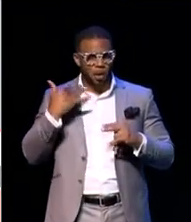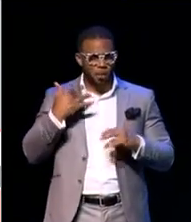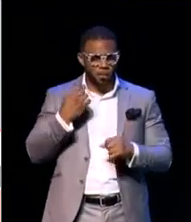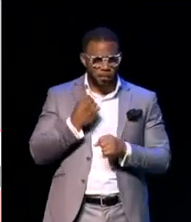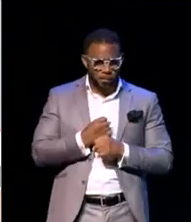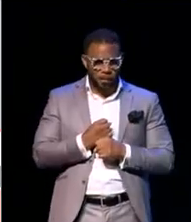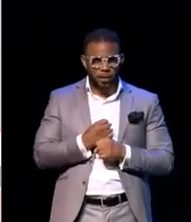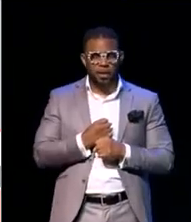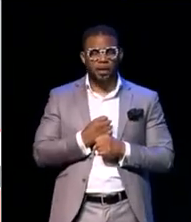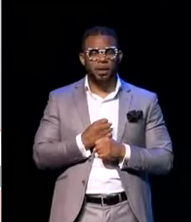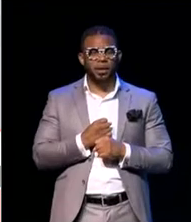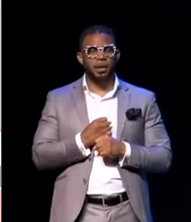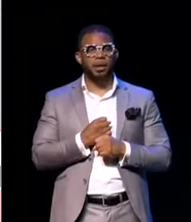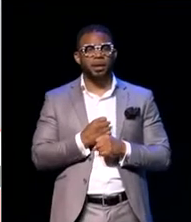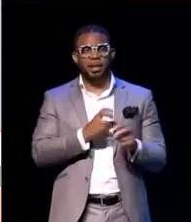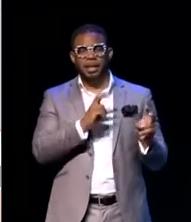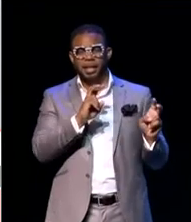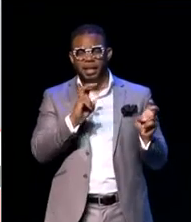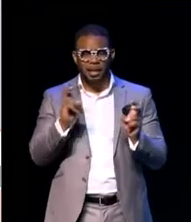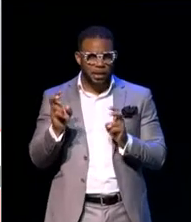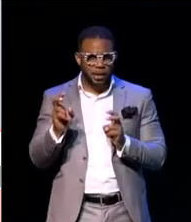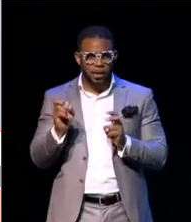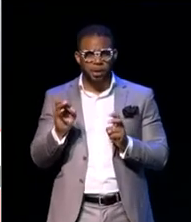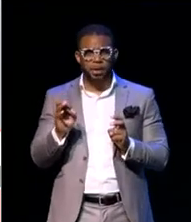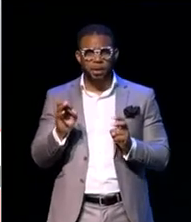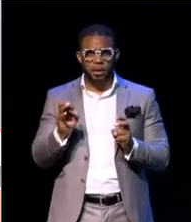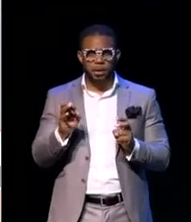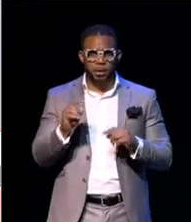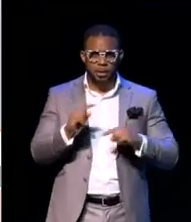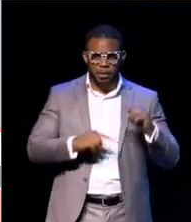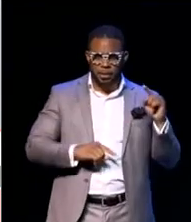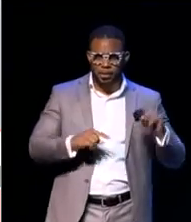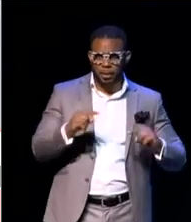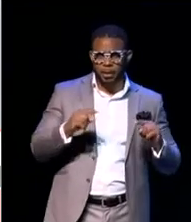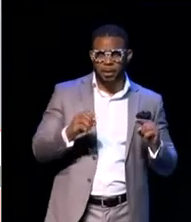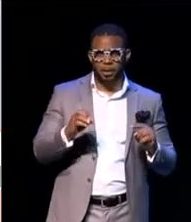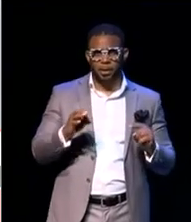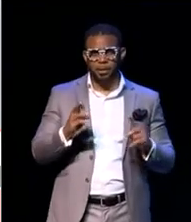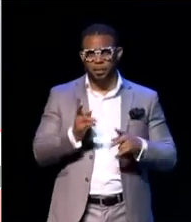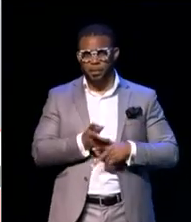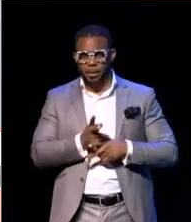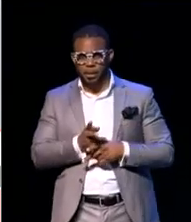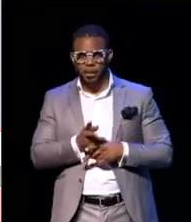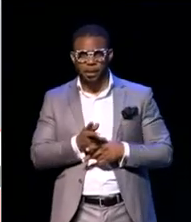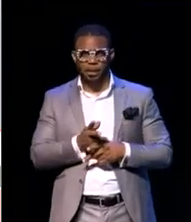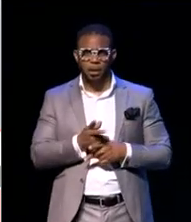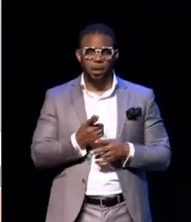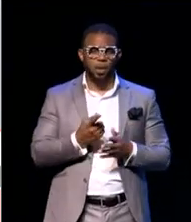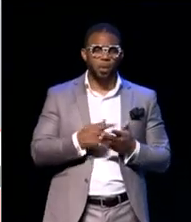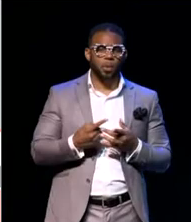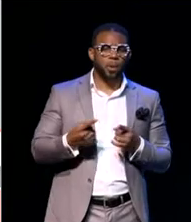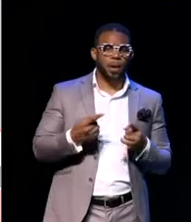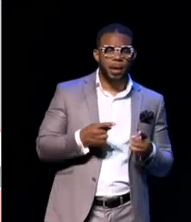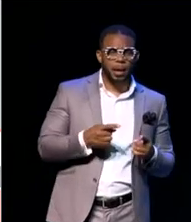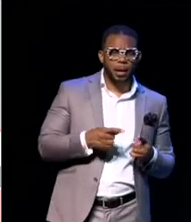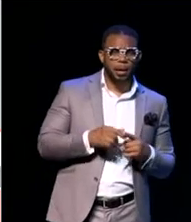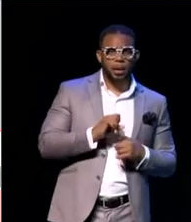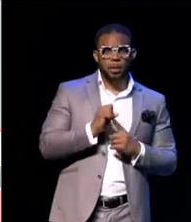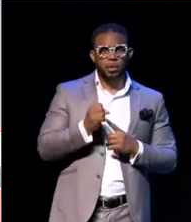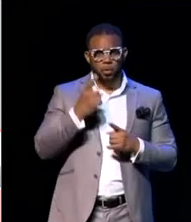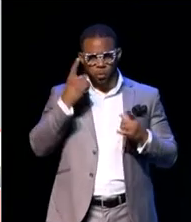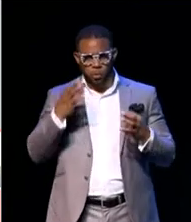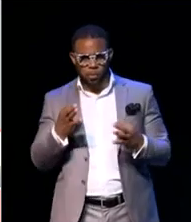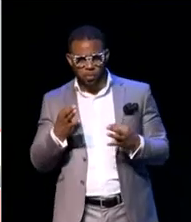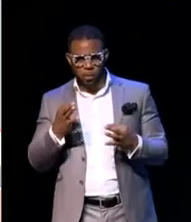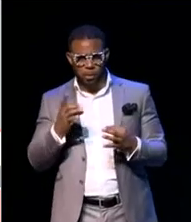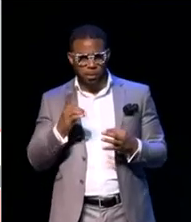years the issues of the disparities of care and what was happening in the social